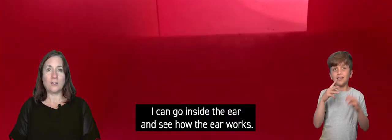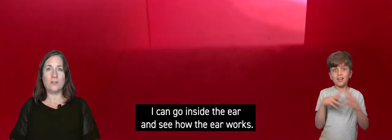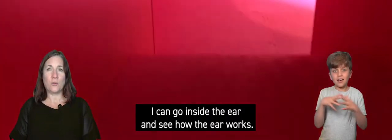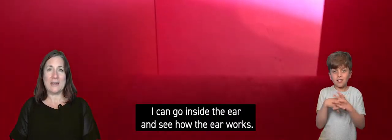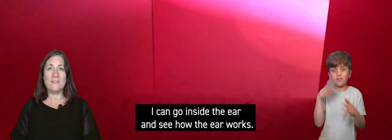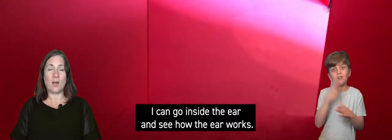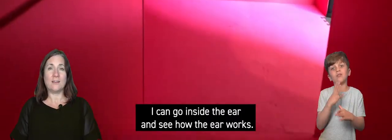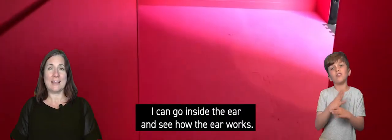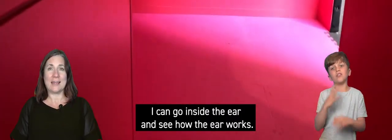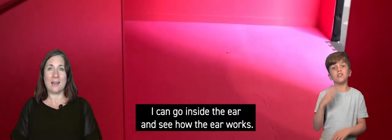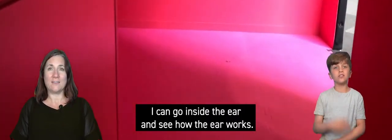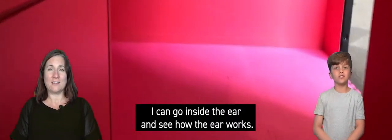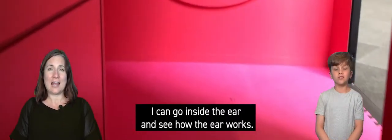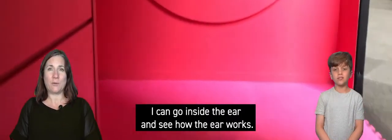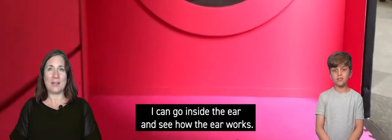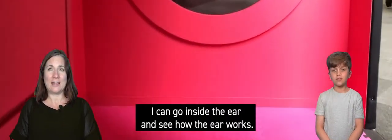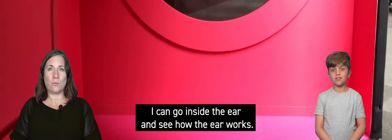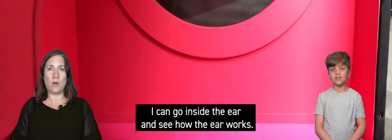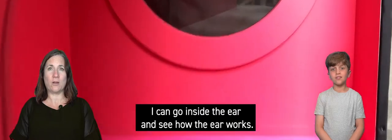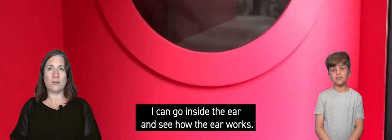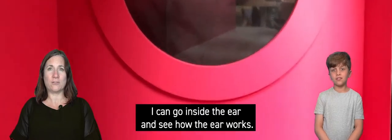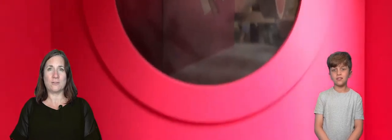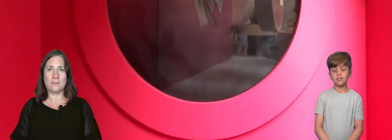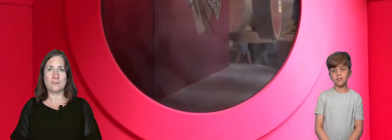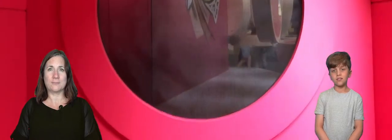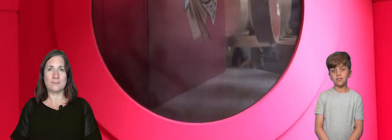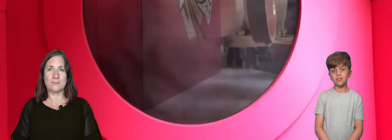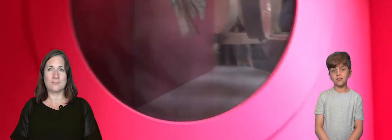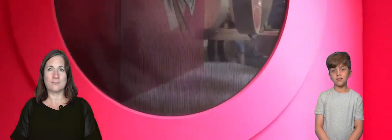I can go inside the ear and see how the ear works.